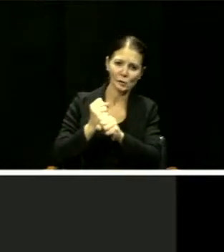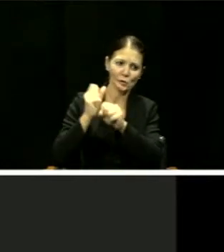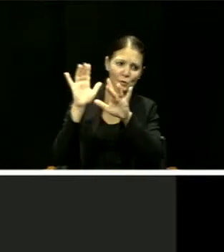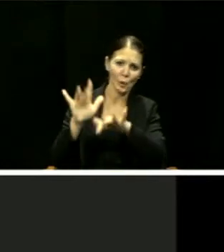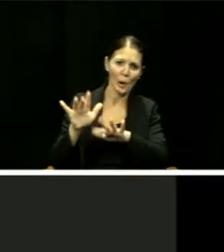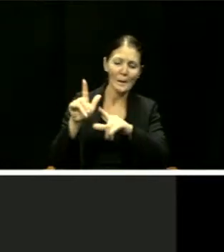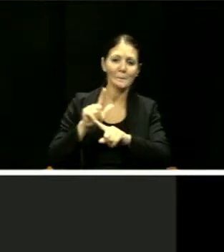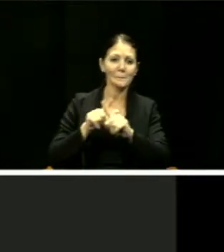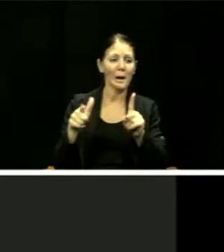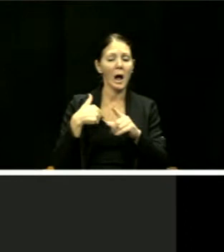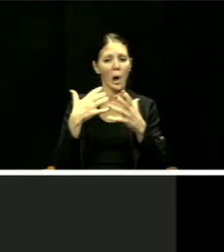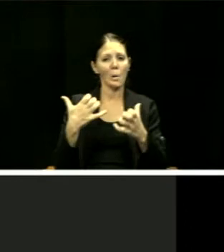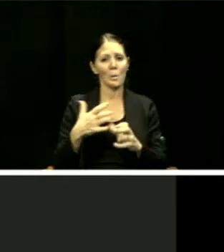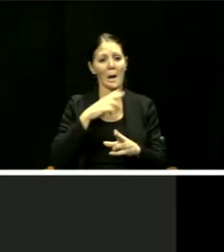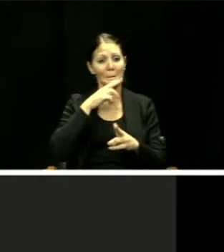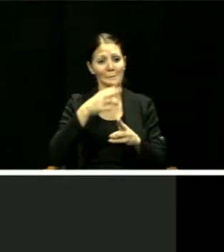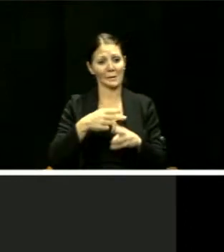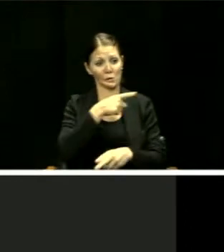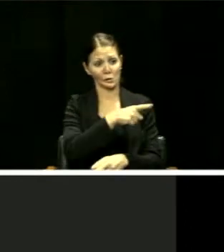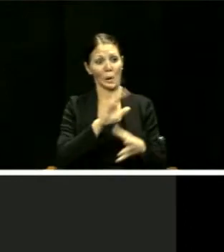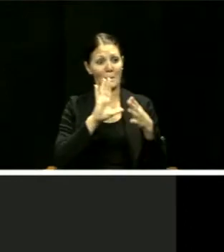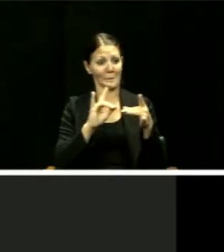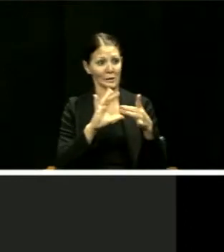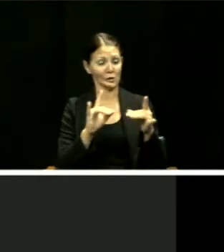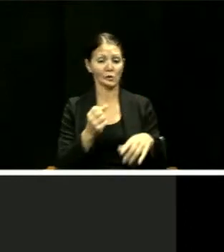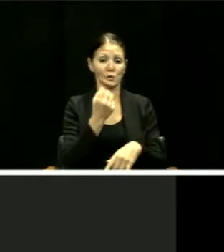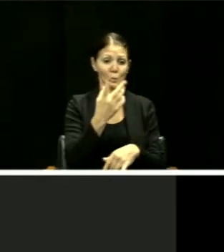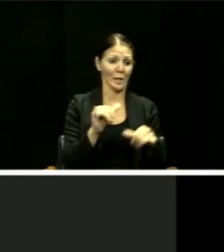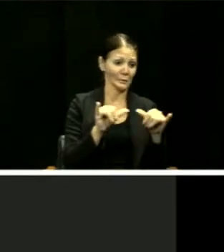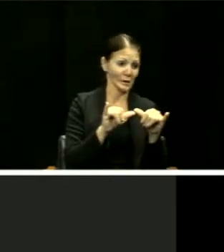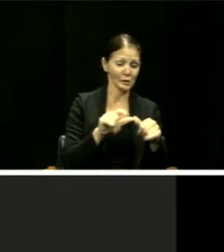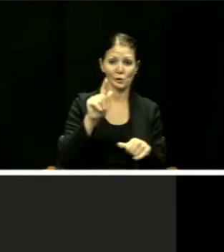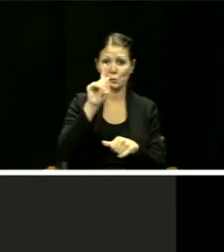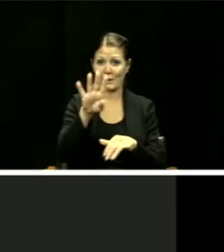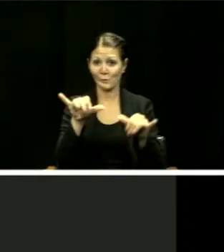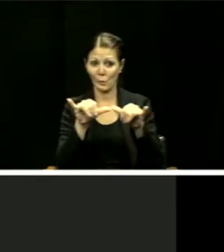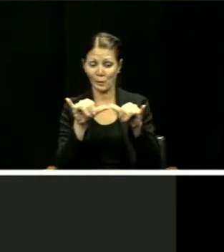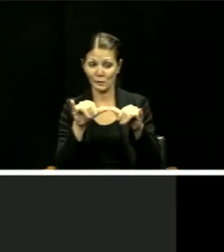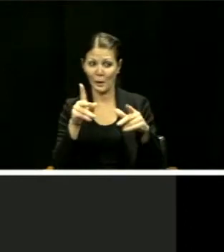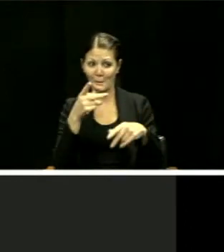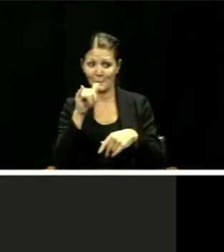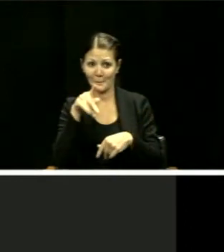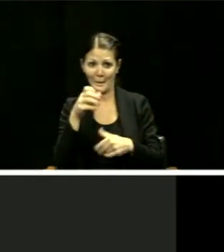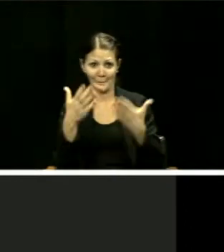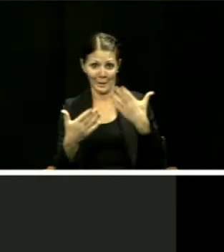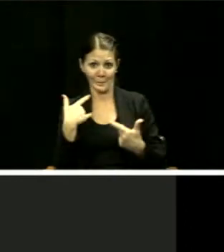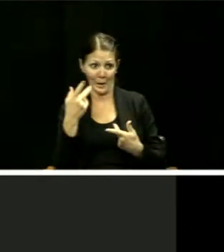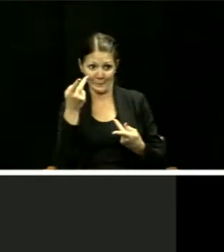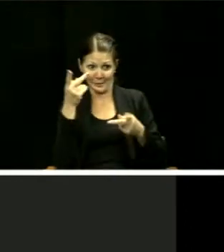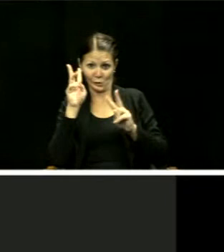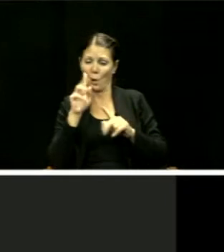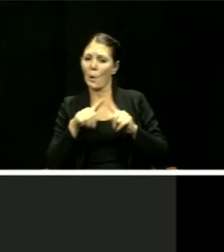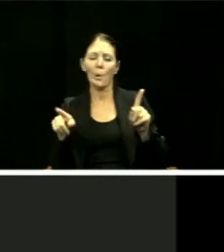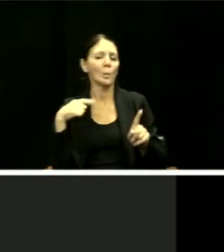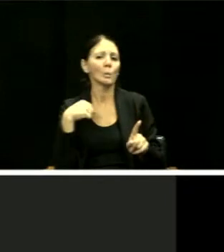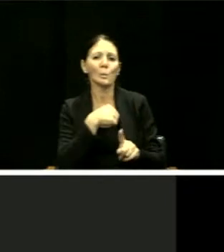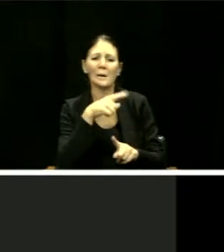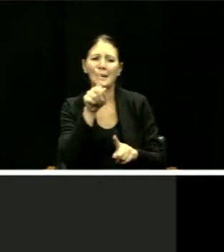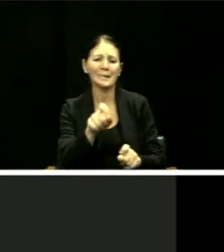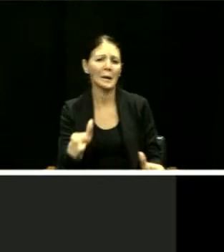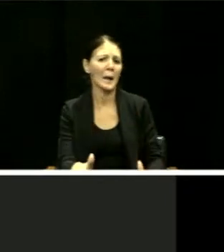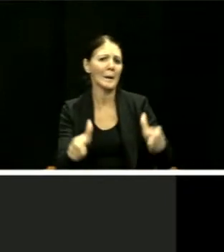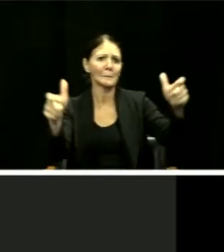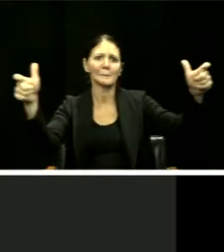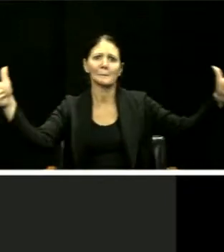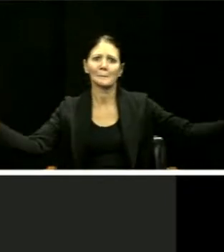just wanted to mention, because you were mentioning 12-inch or 24-inch pipe, and maybe I misunderstood you, but we need a bigger pipe. Like in Jaws, we need a bigger